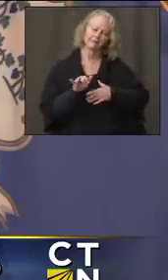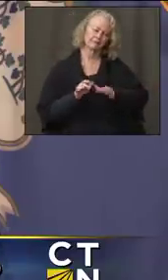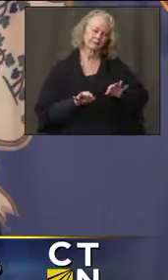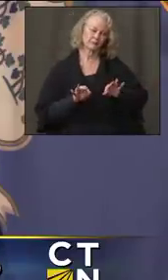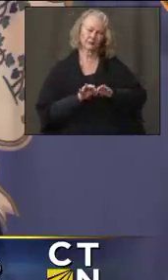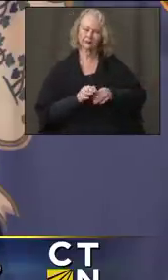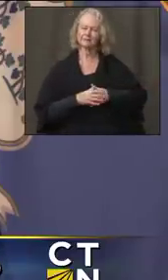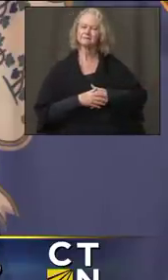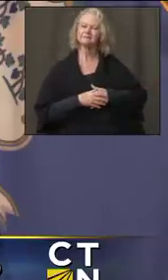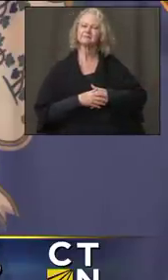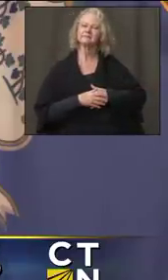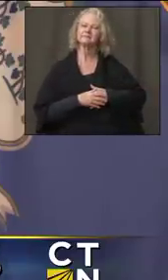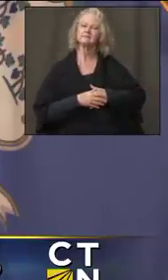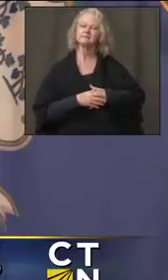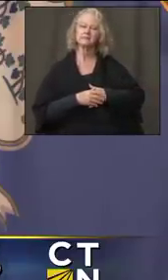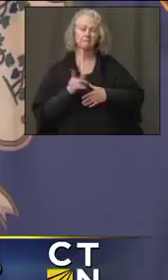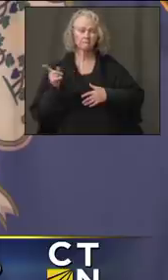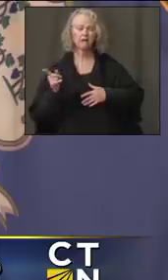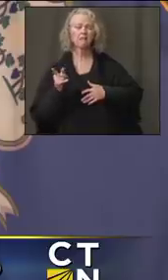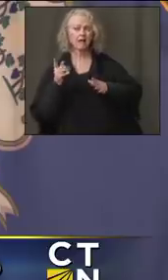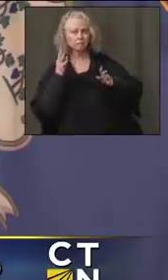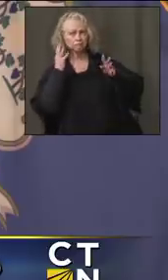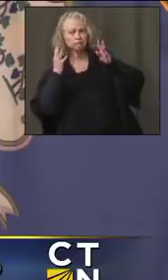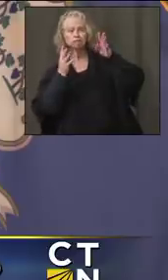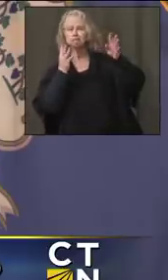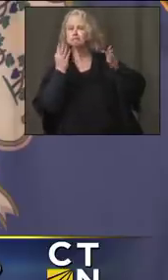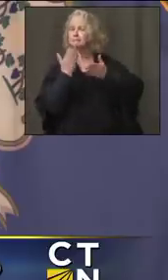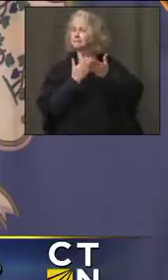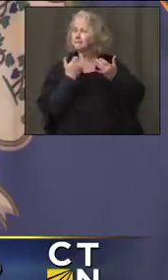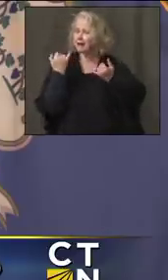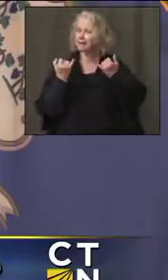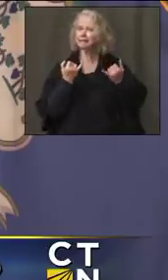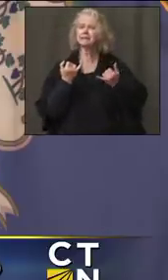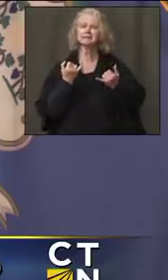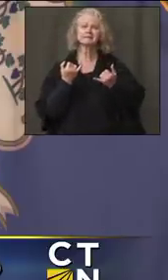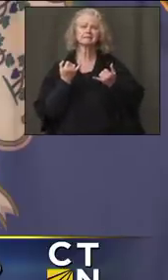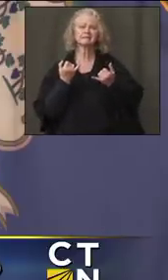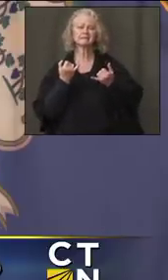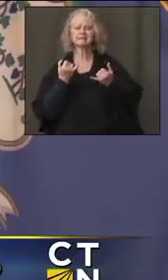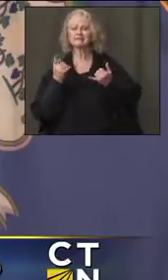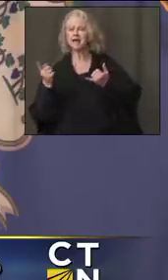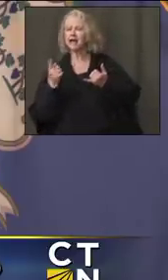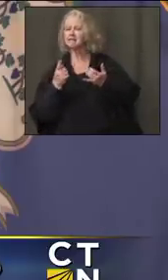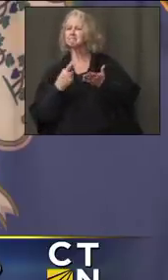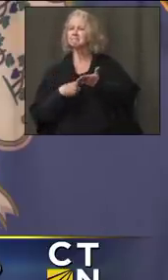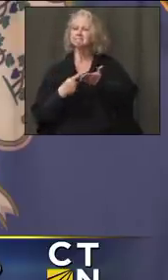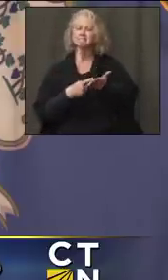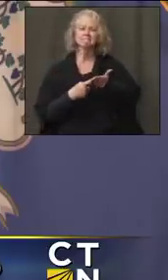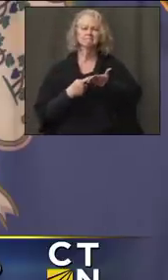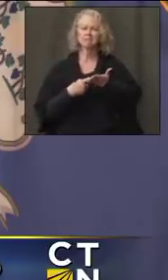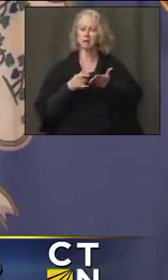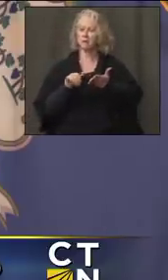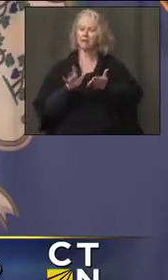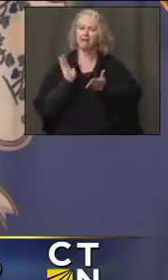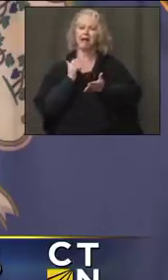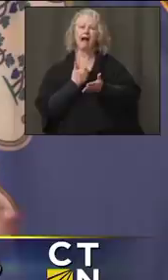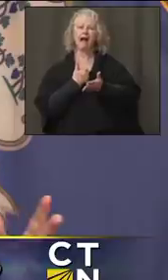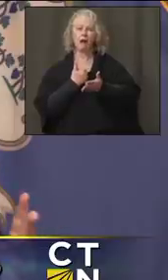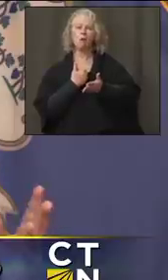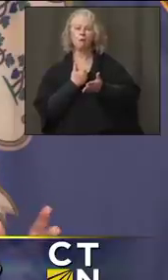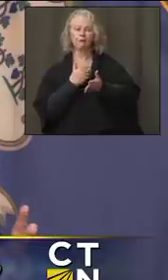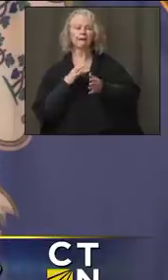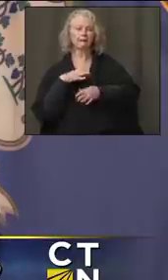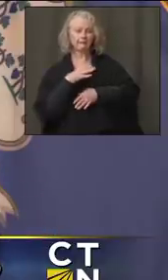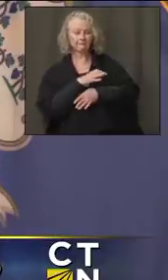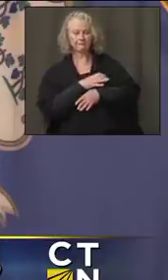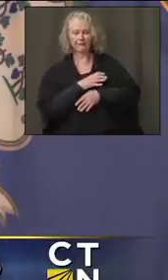forward. But they came forward with some very constructive suggestions they're going to talk through with the reopen committee in terms of how they think